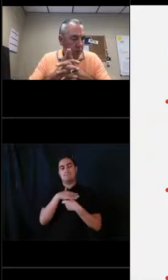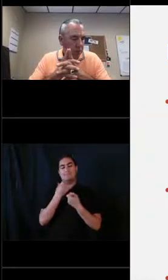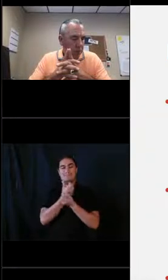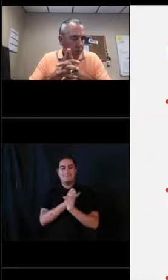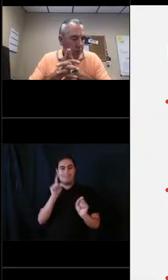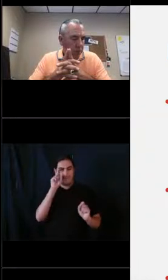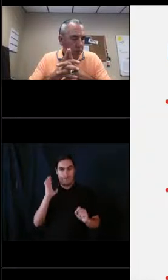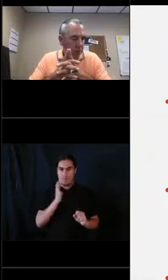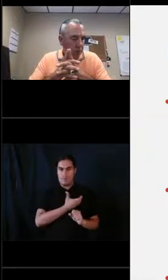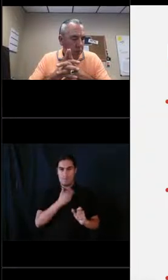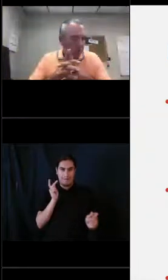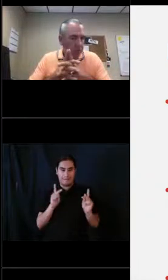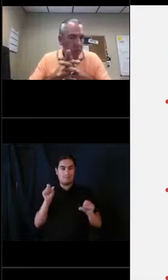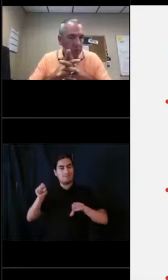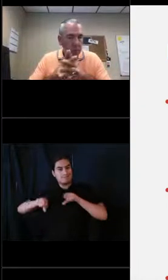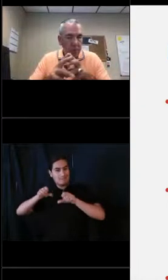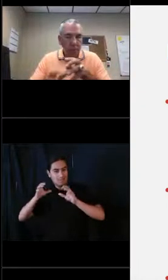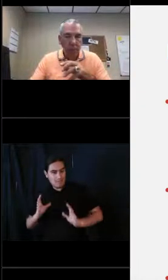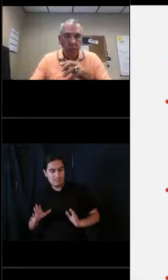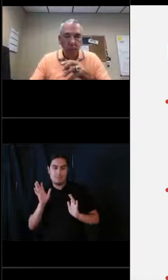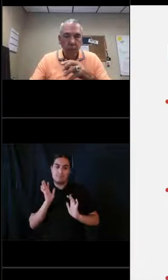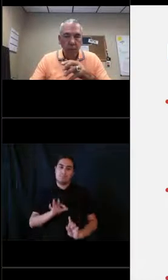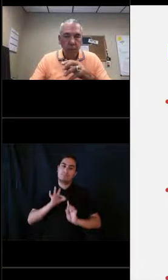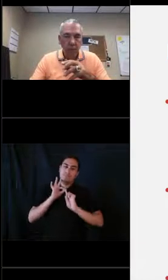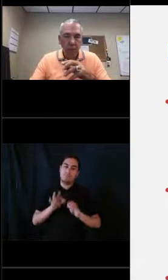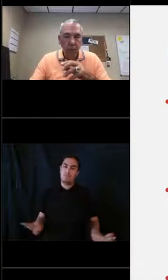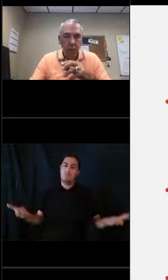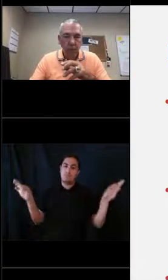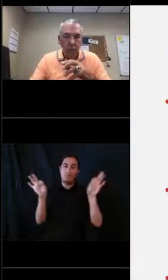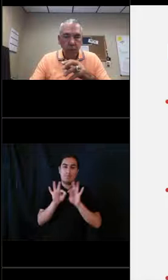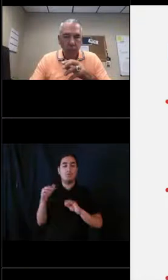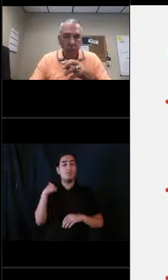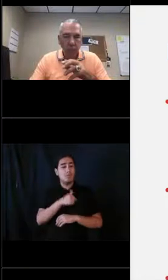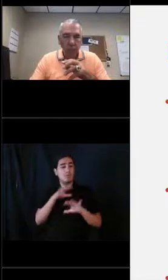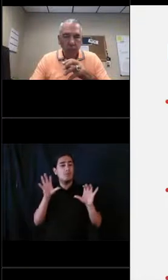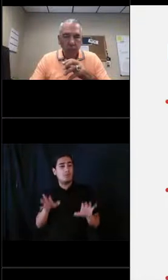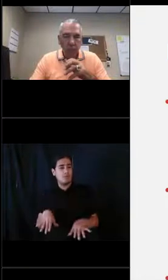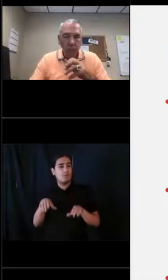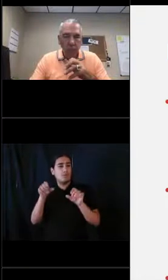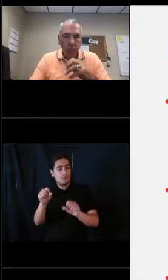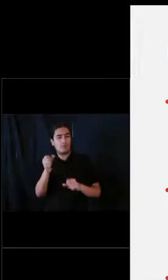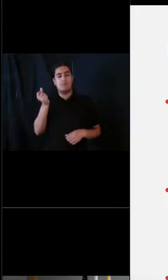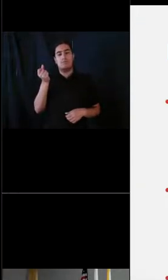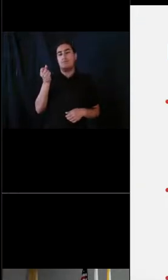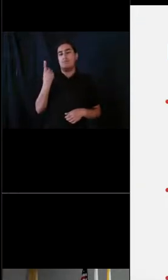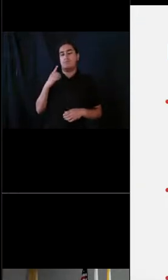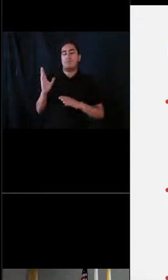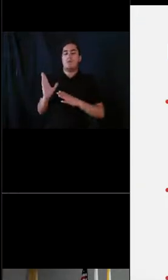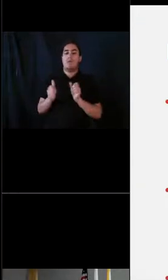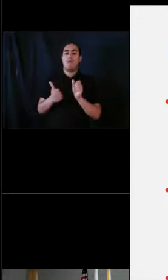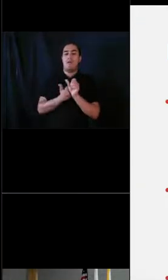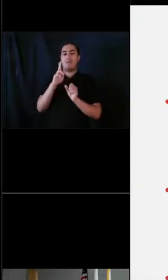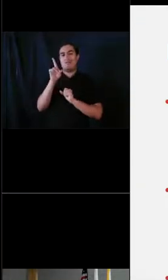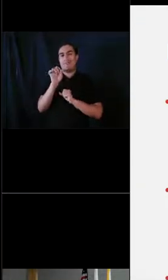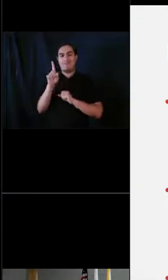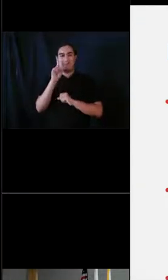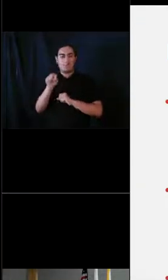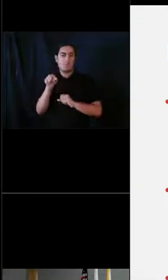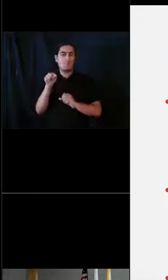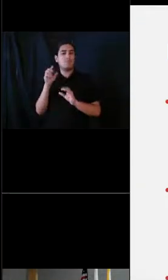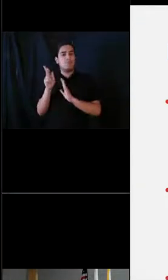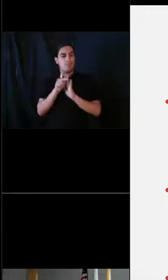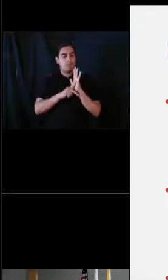pedestrians and cyclists is essential this summer mtc adopted a comprehensive update to our complete streets policy policy which is a